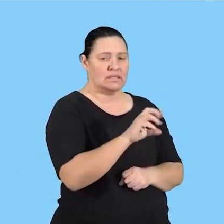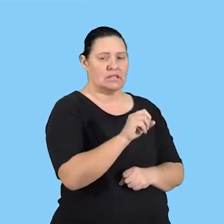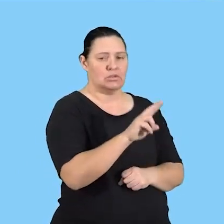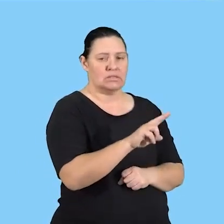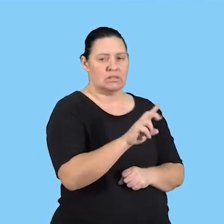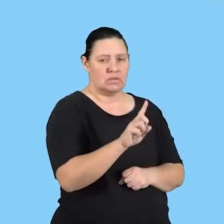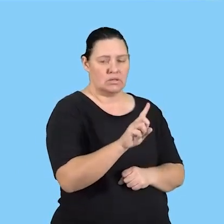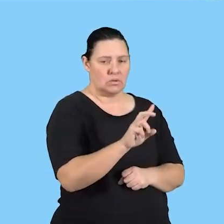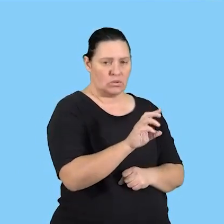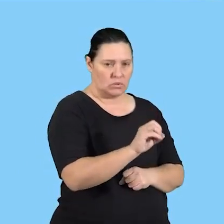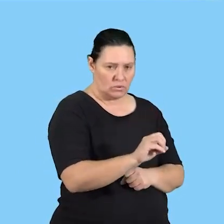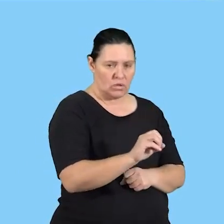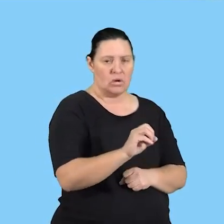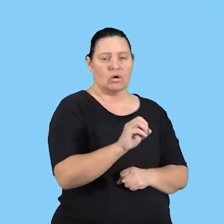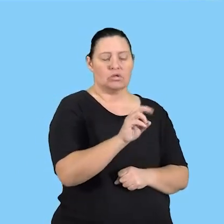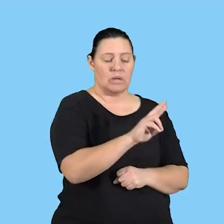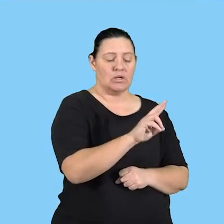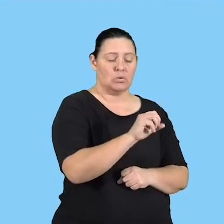year 2022.